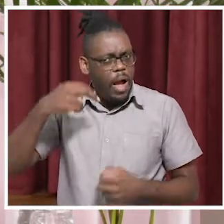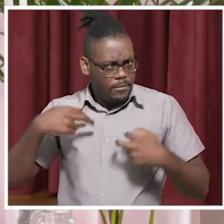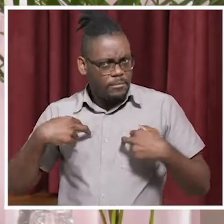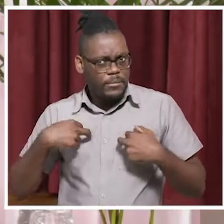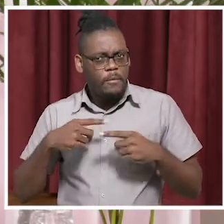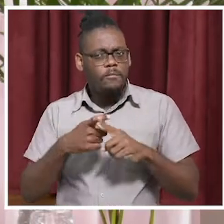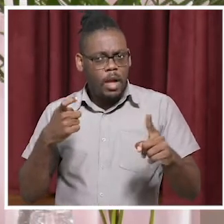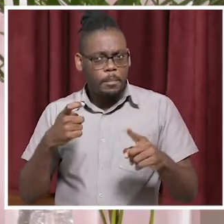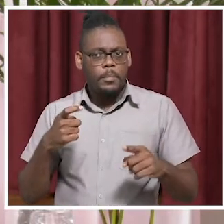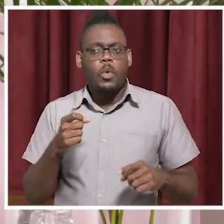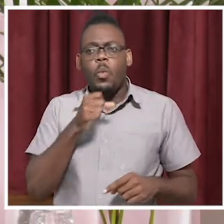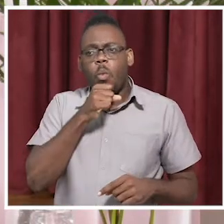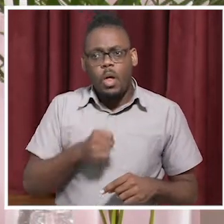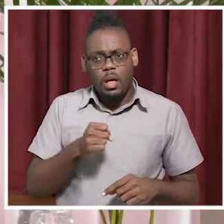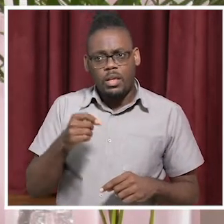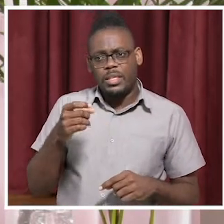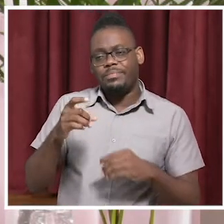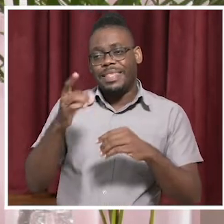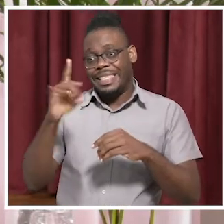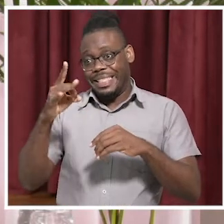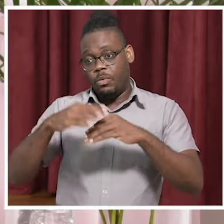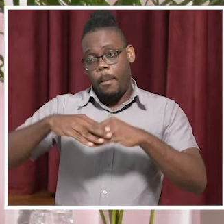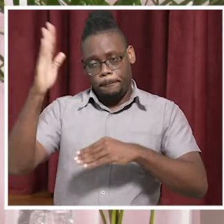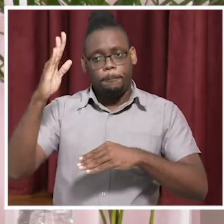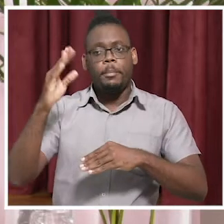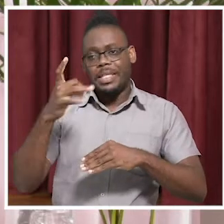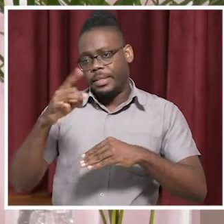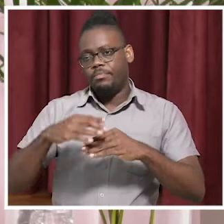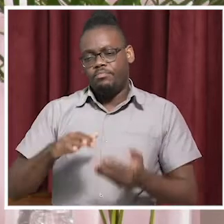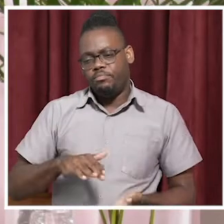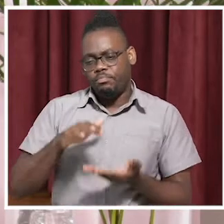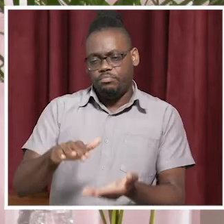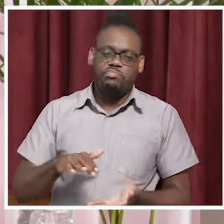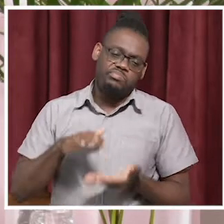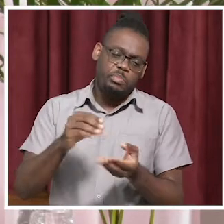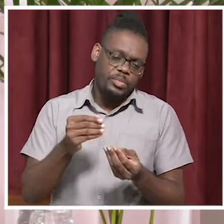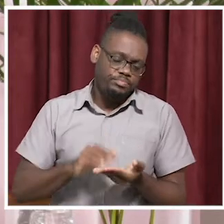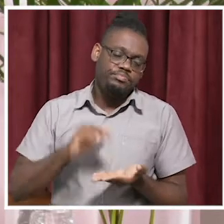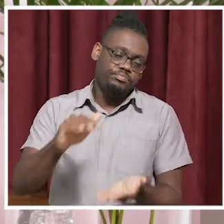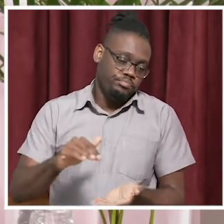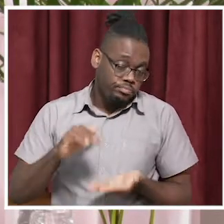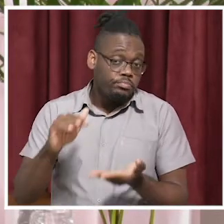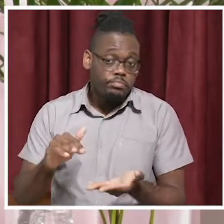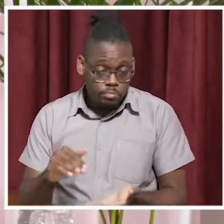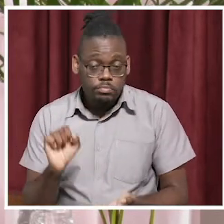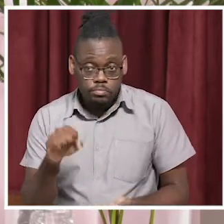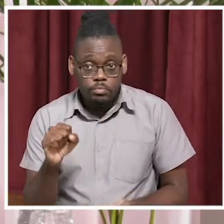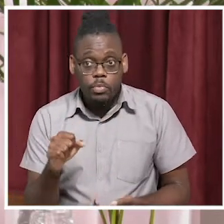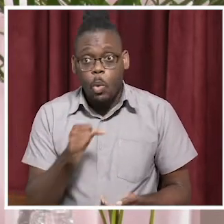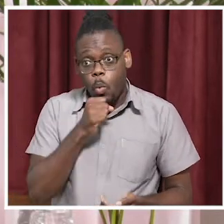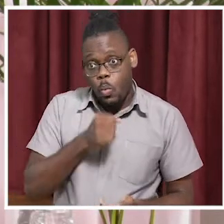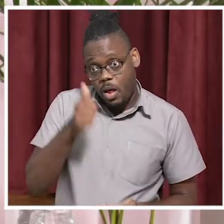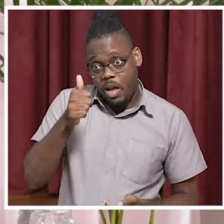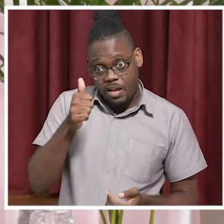we could go up until 65 and then they apply for the senior citizens right. pension, or the person could continue to receive disability, but